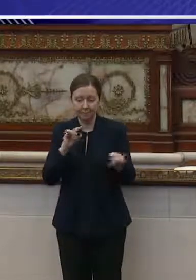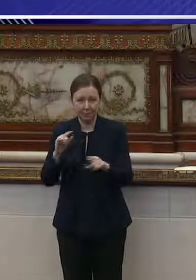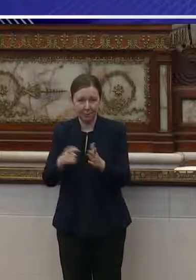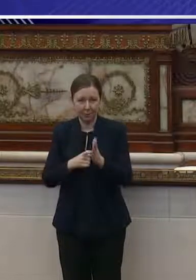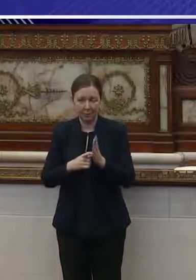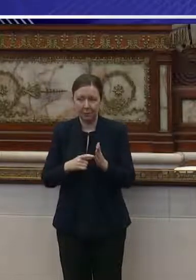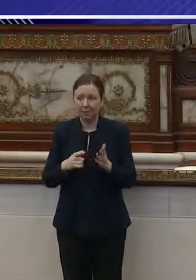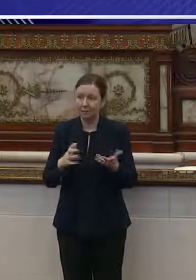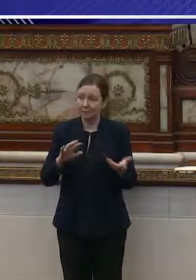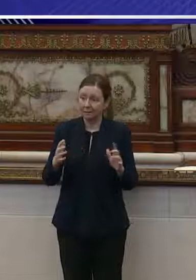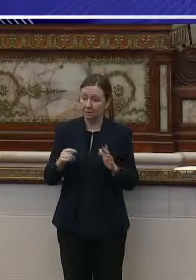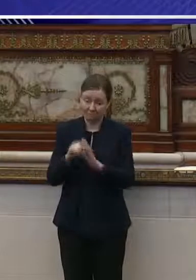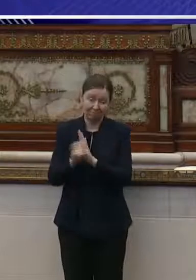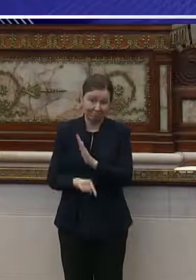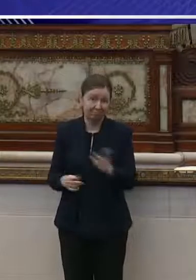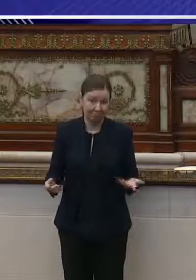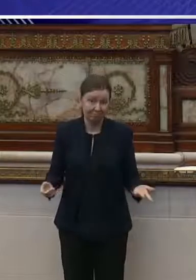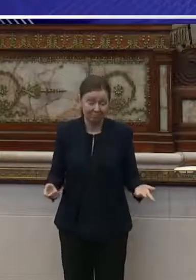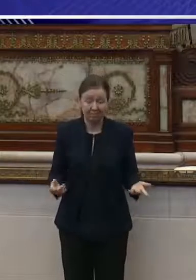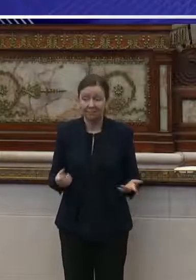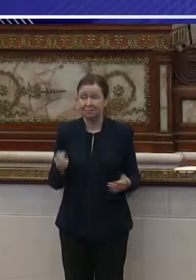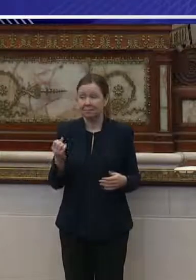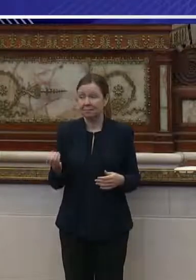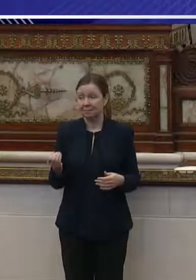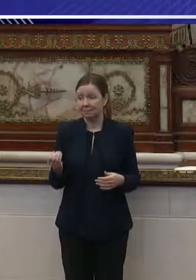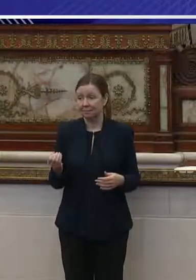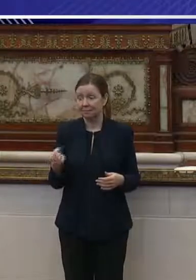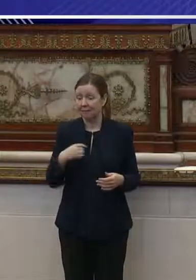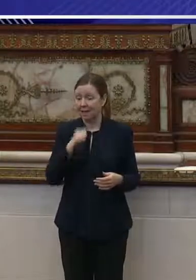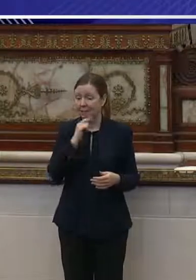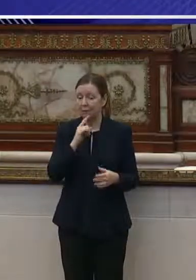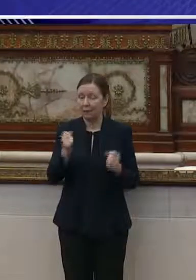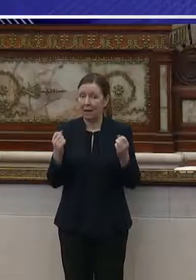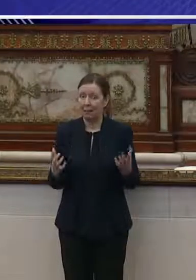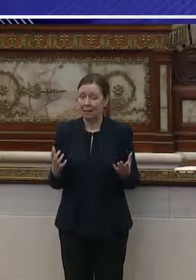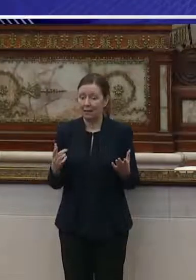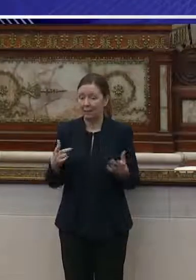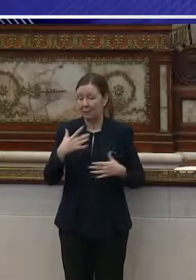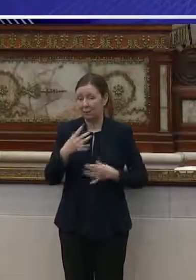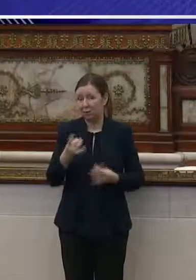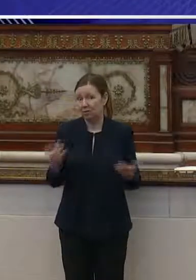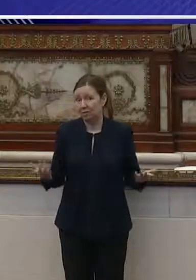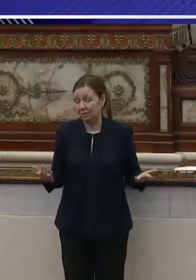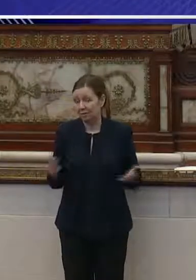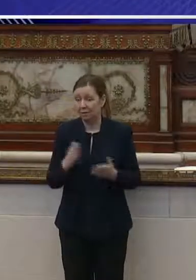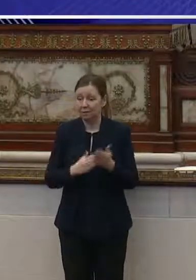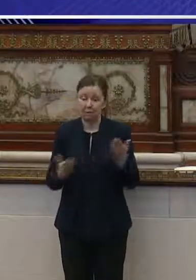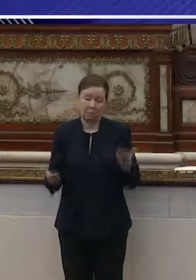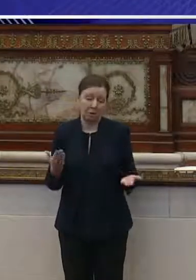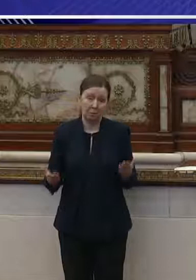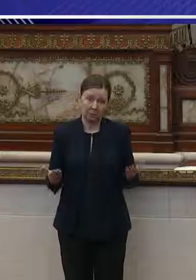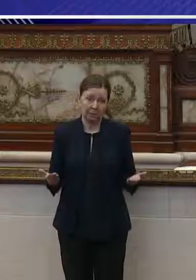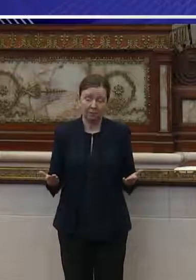requirements are pretty heavy. And so I'm not sure how many of them would be interested in it. Some of them probably would.